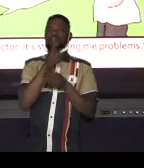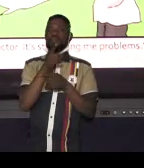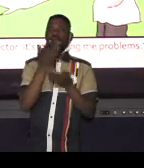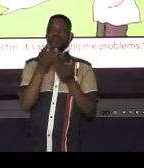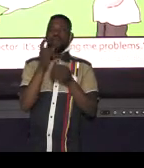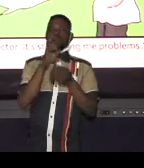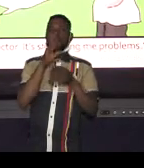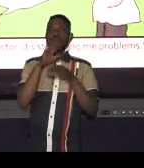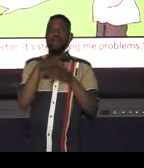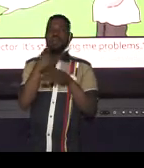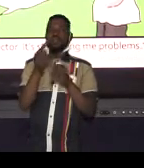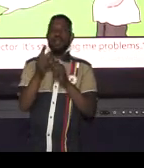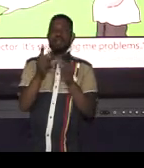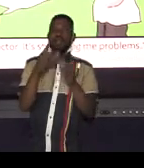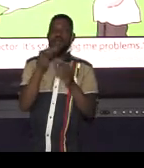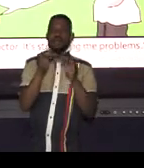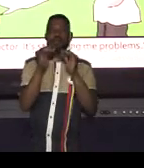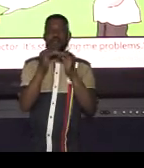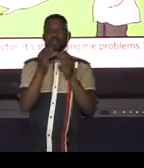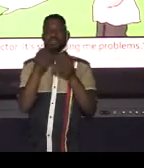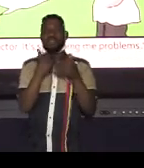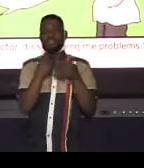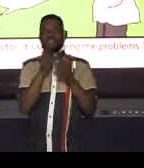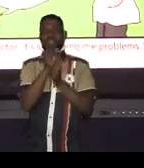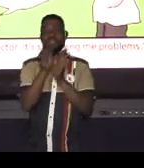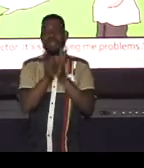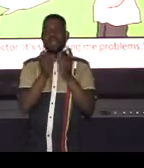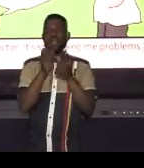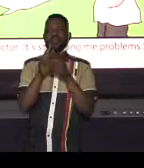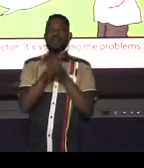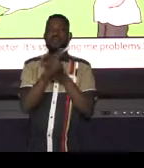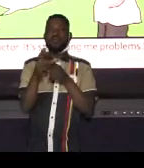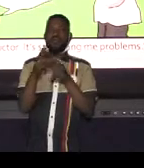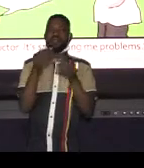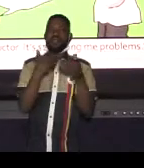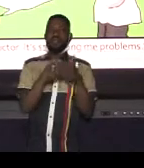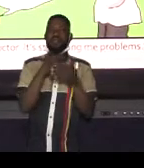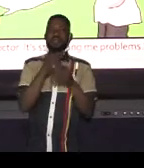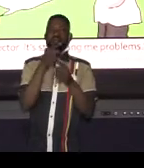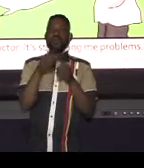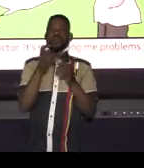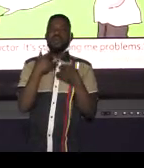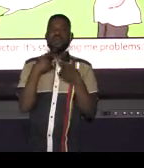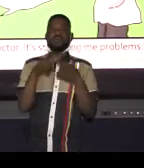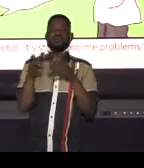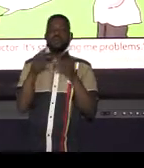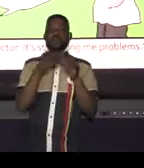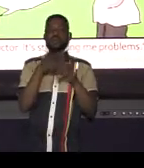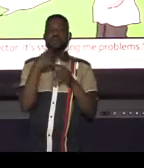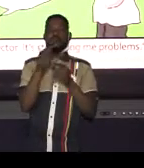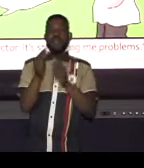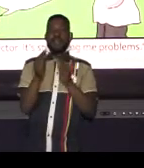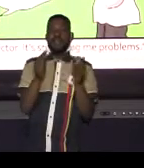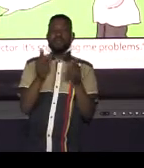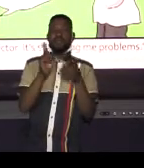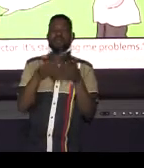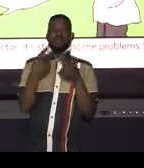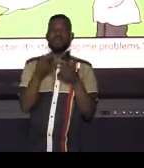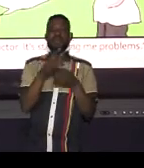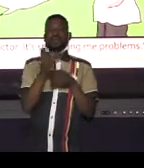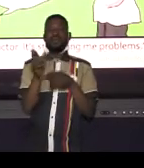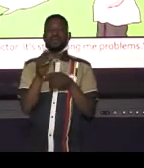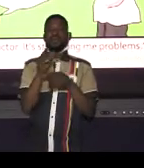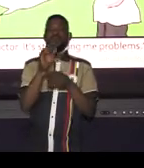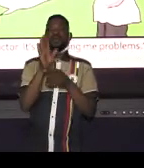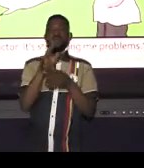on the left side of the equality sign or you're on the right side. And now you're going to change, when you have to move from the left to the right,